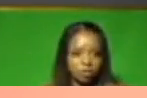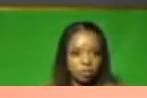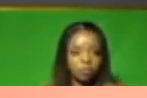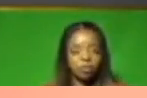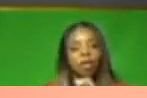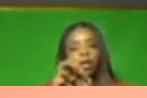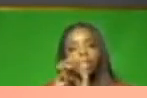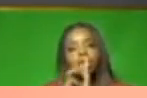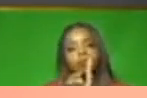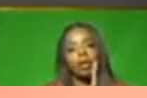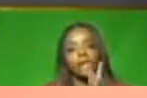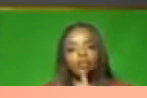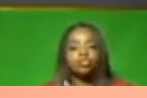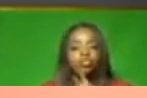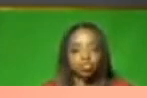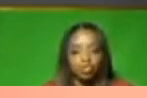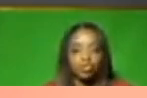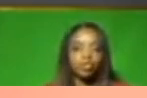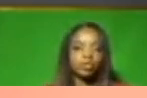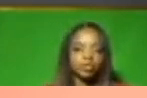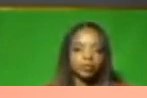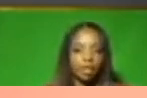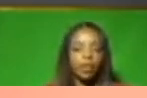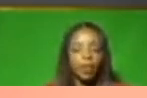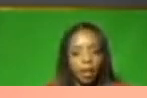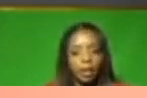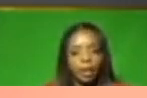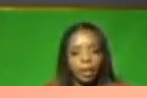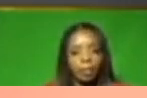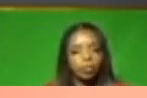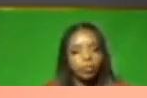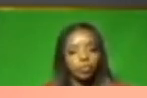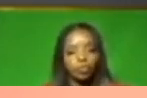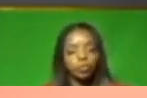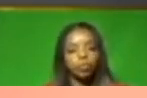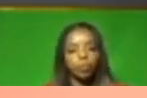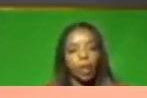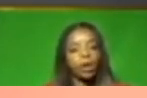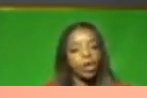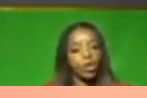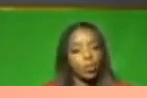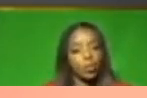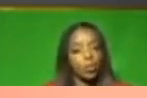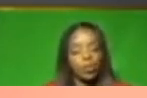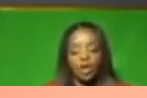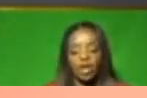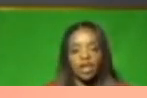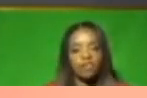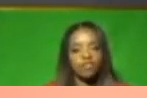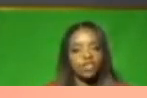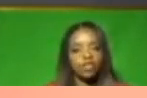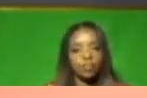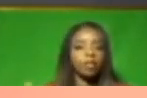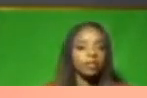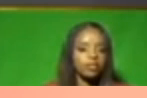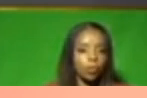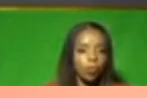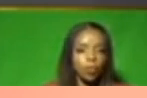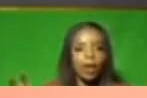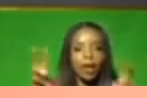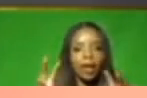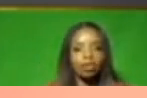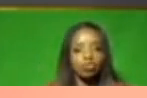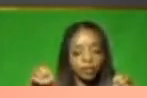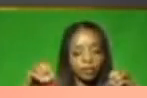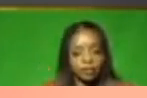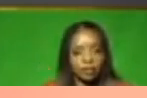changes have enabled substantial new investment in electricity generation